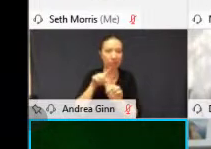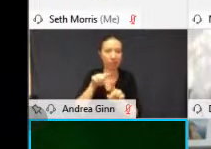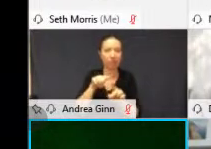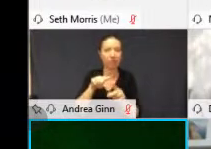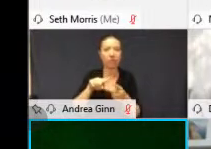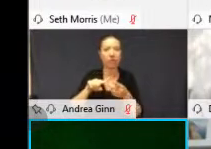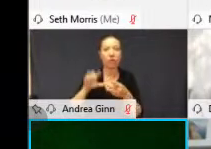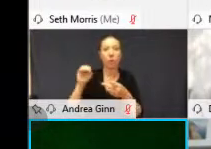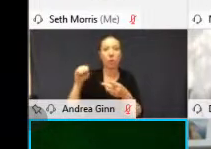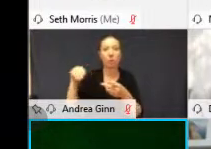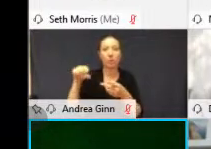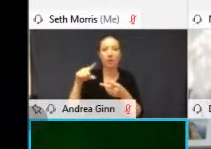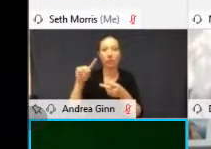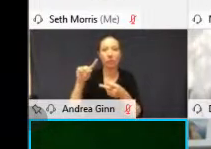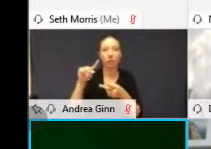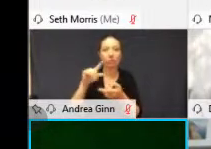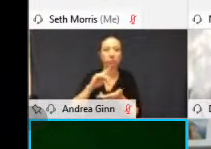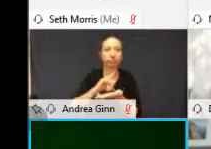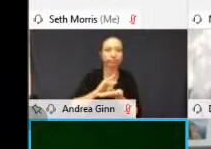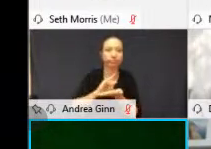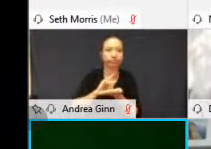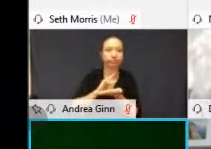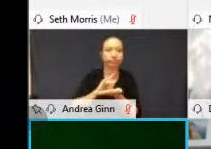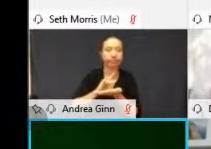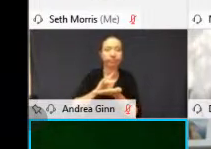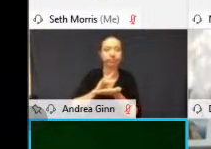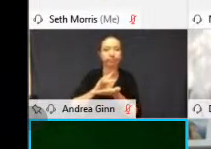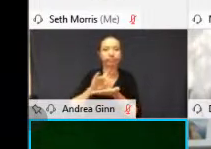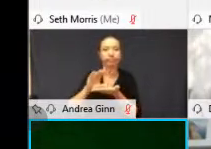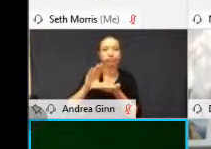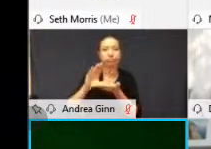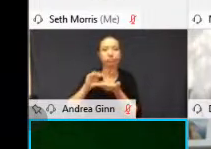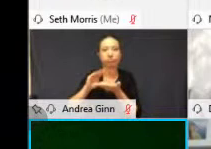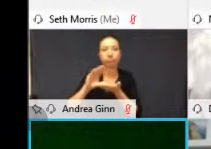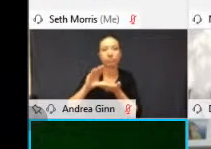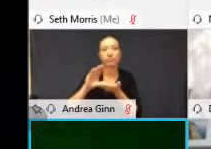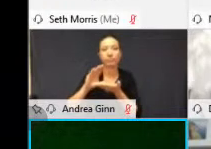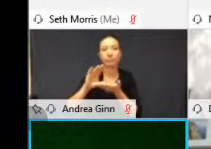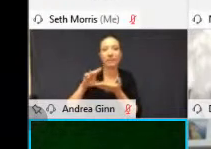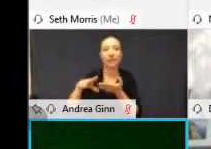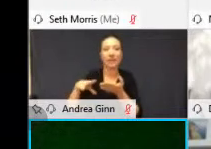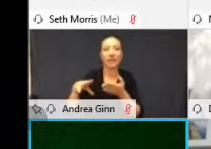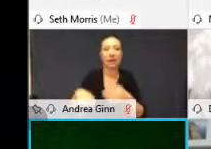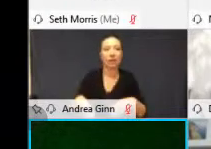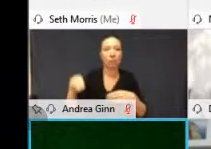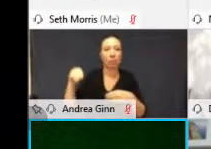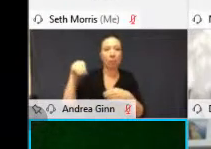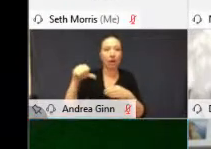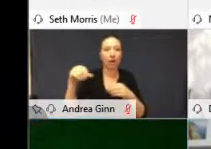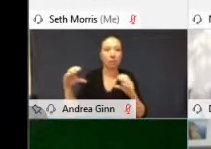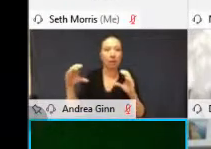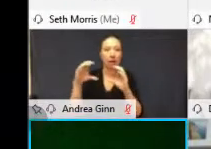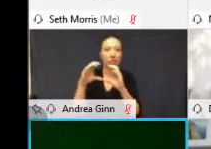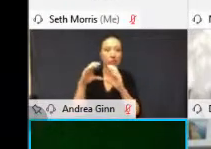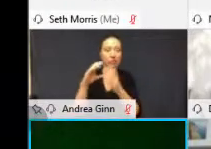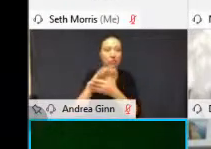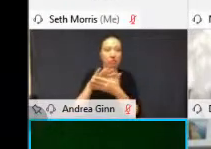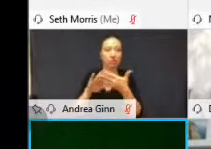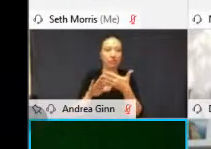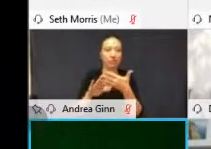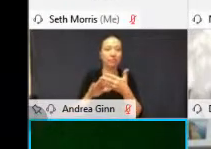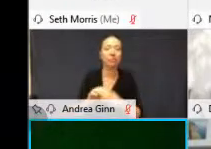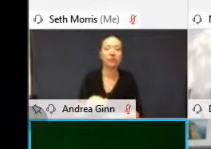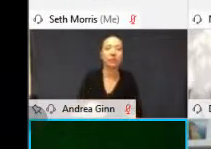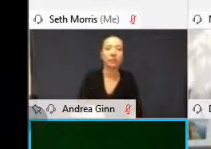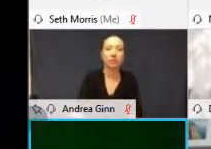co-pays for drugs, deductibles, and the out-of-pocket max. And similarly